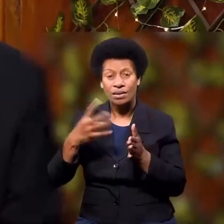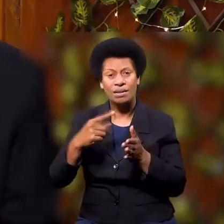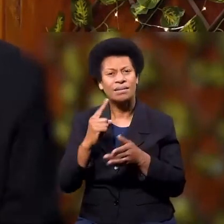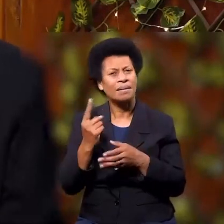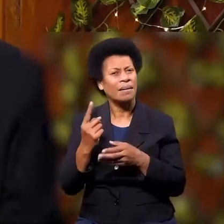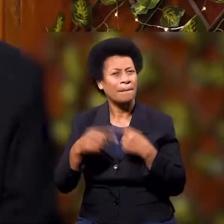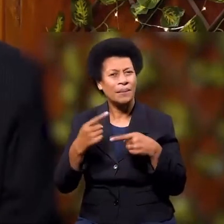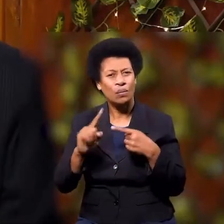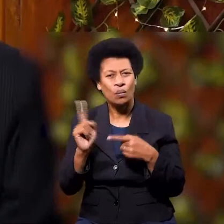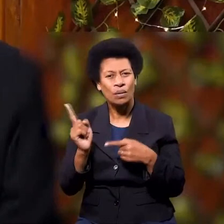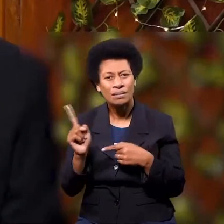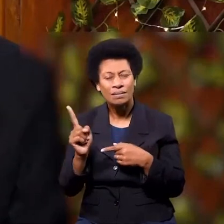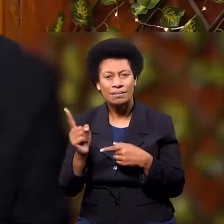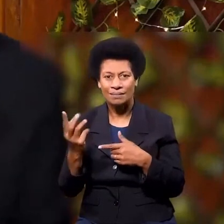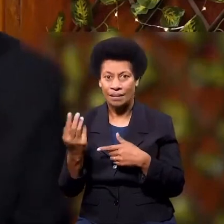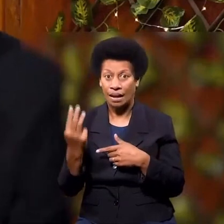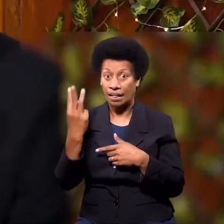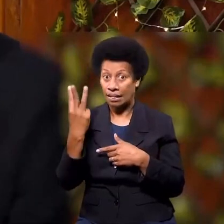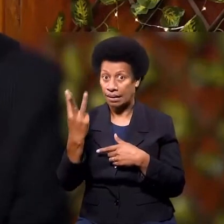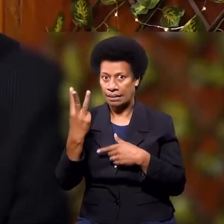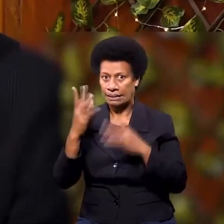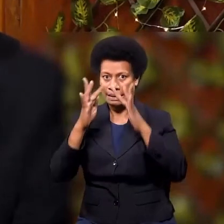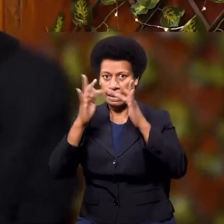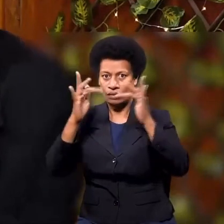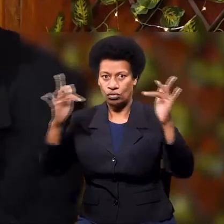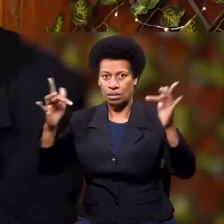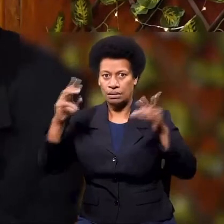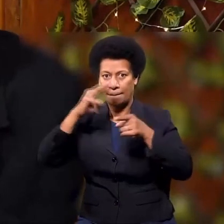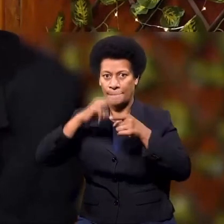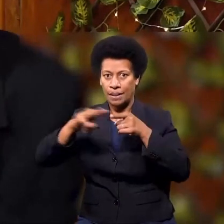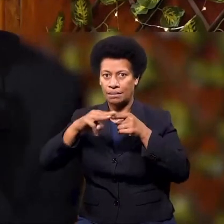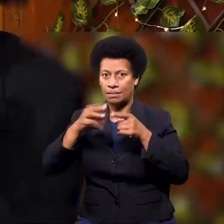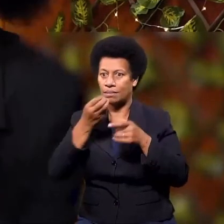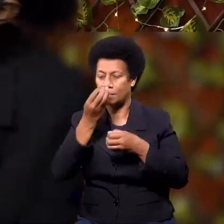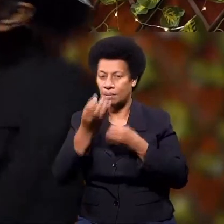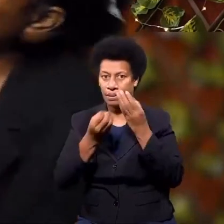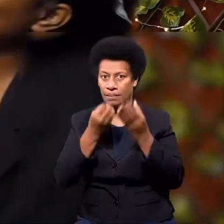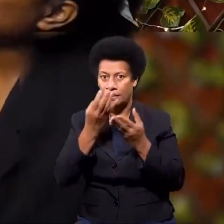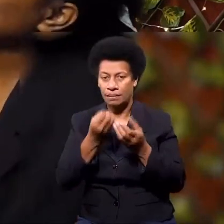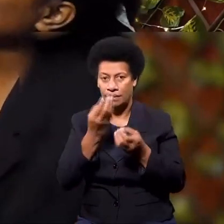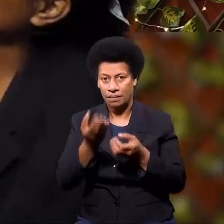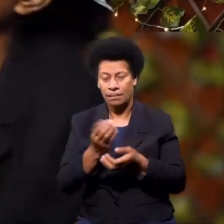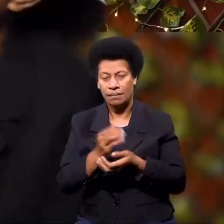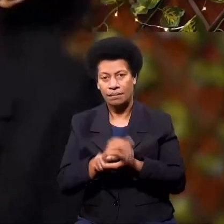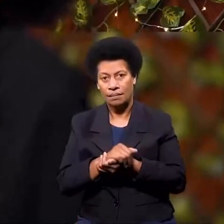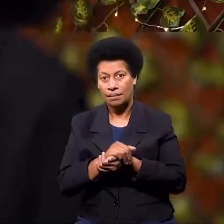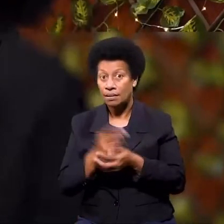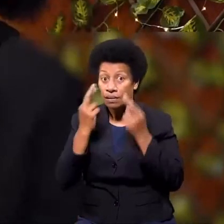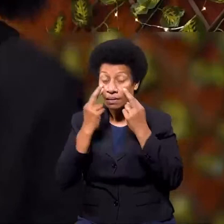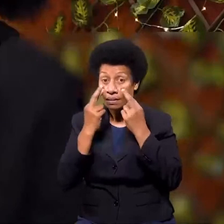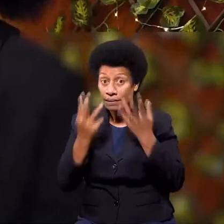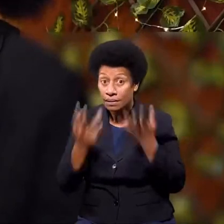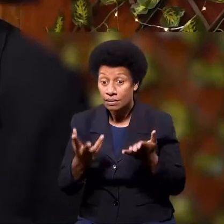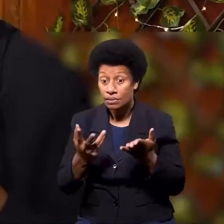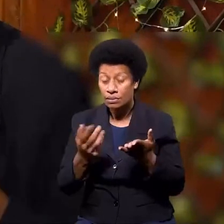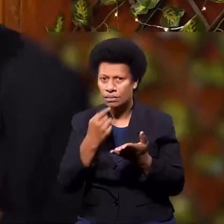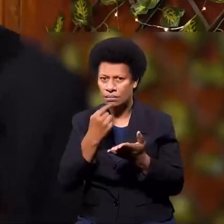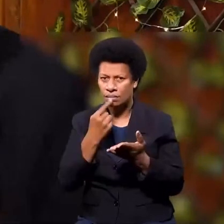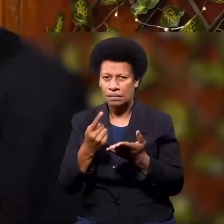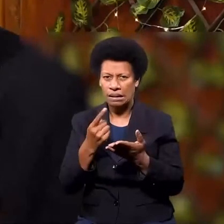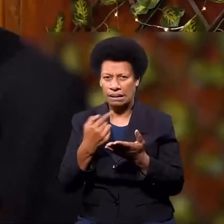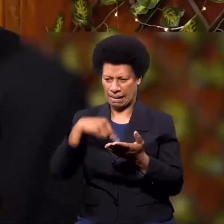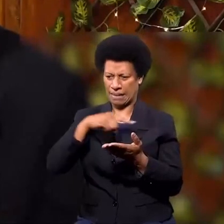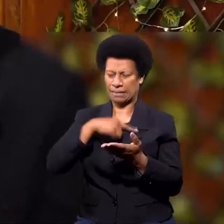the three angels' message, Taltala Amini. Now, in Revelation 14, we find that there is an appeal to fear